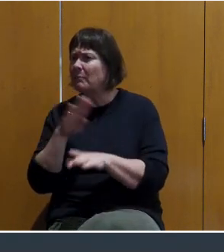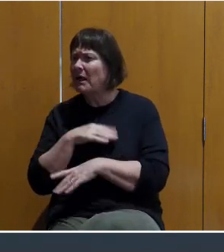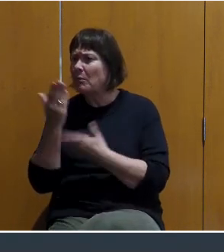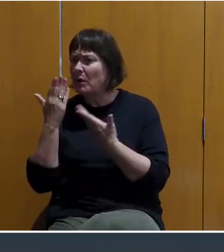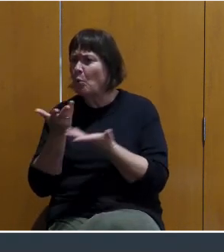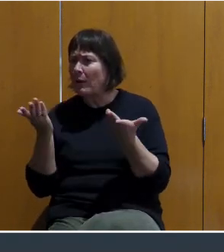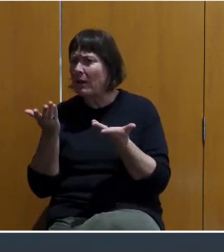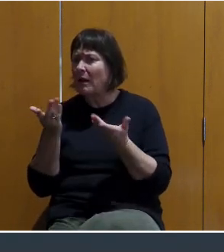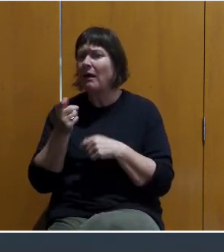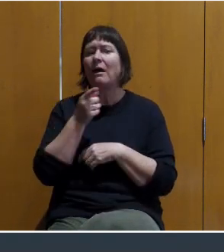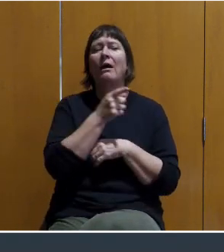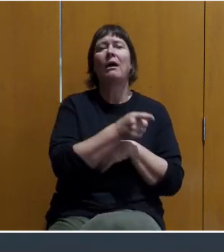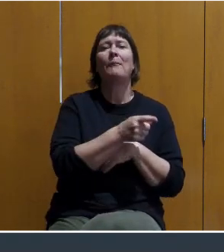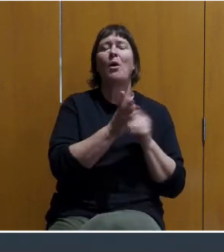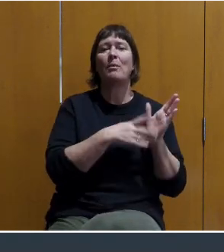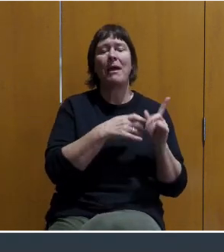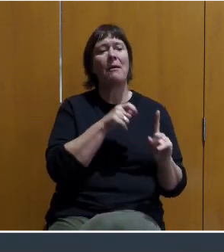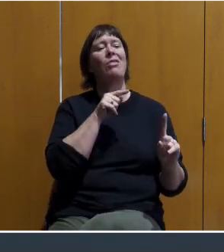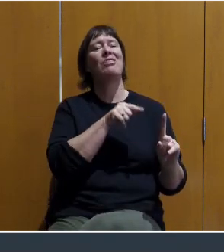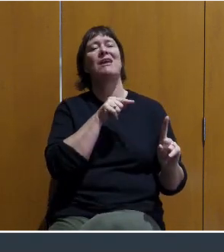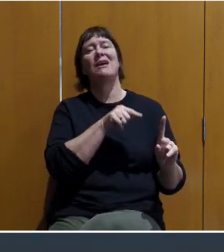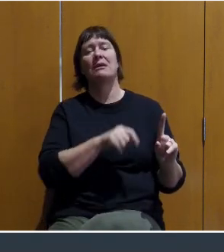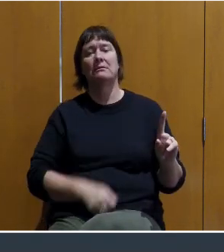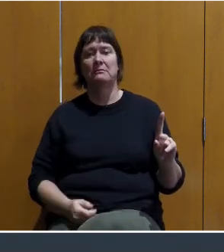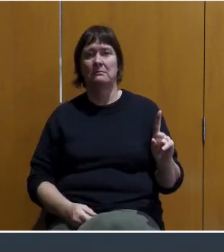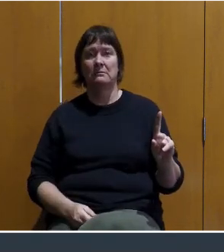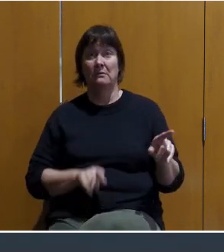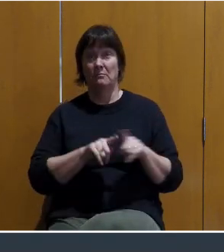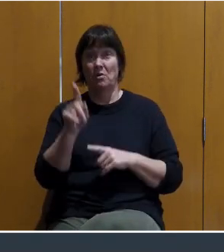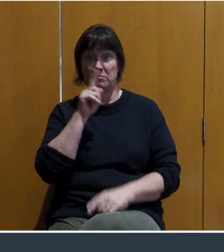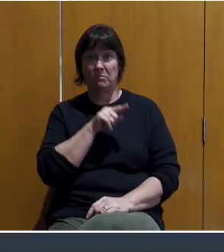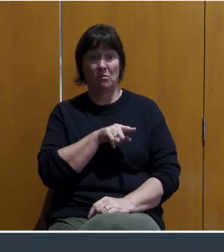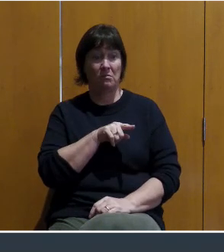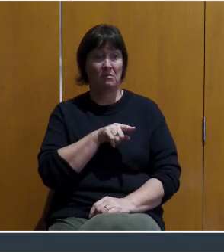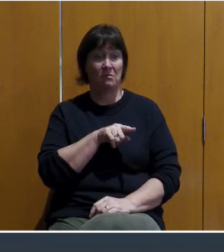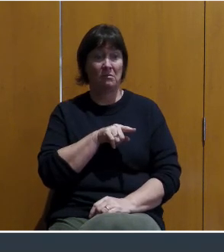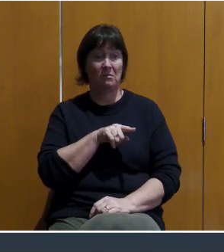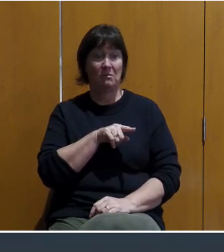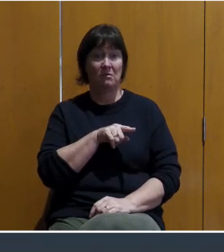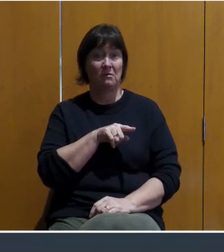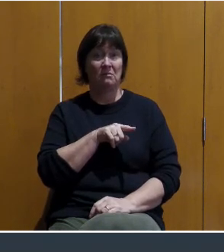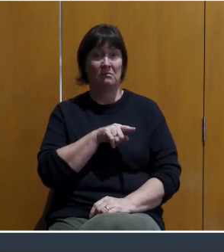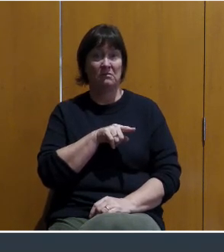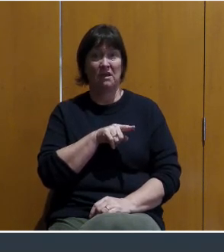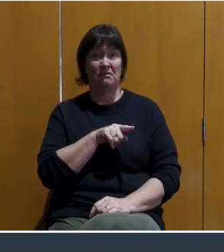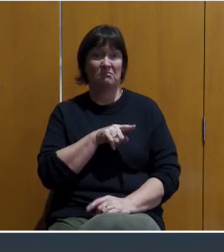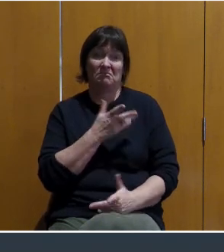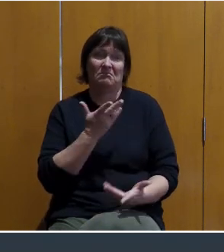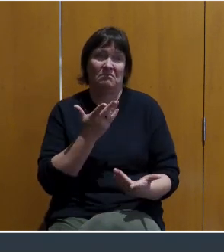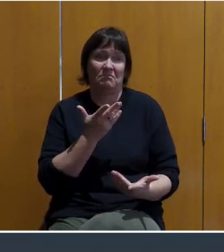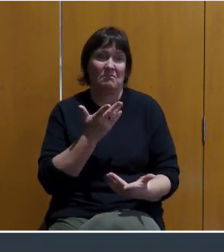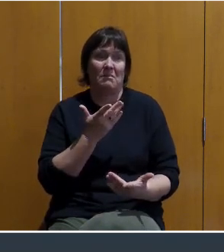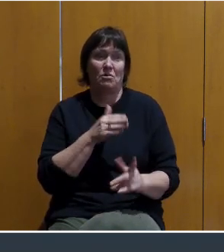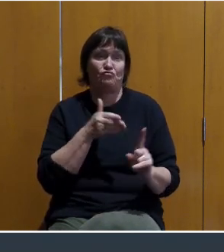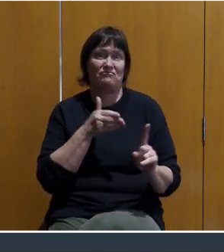that's an off-lead area. So just making that clear, because most people would just consider that George's Drive. Yeah.